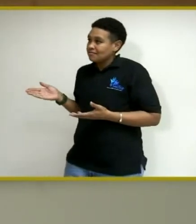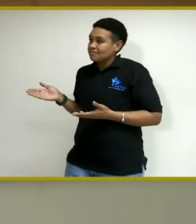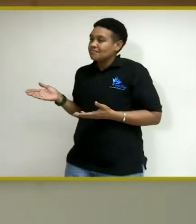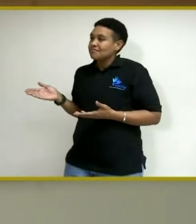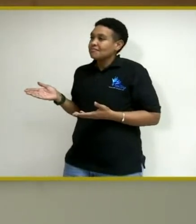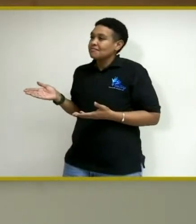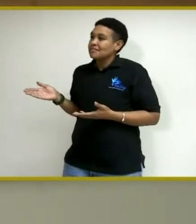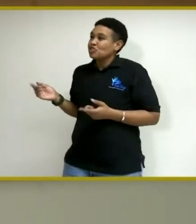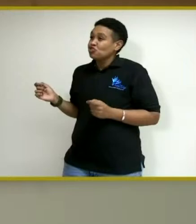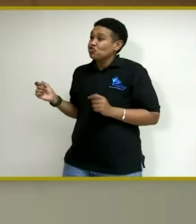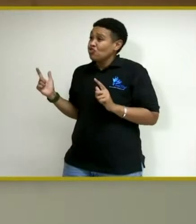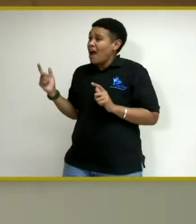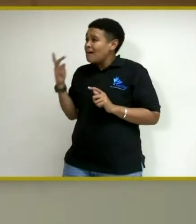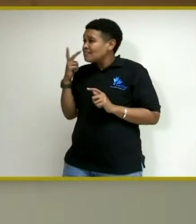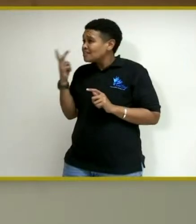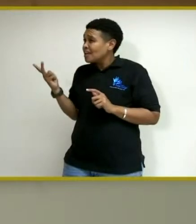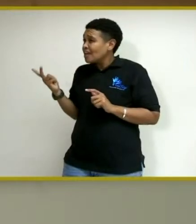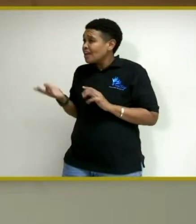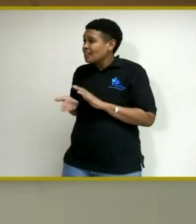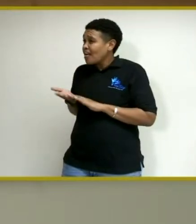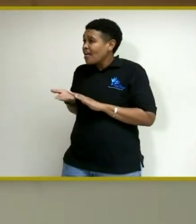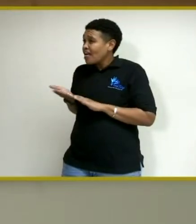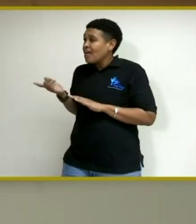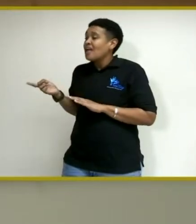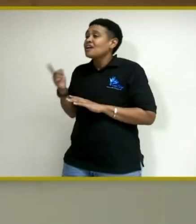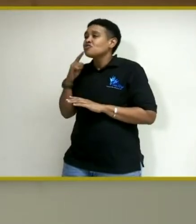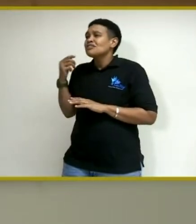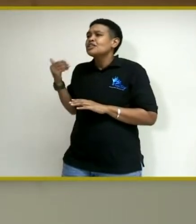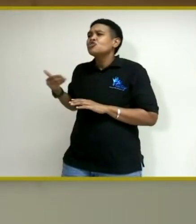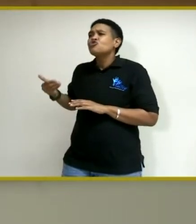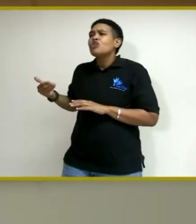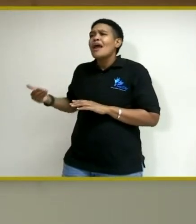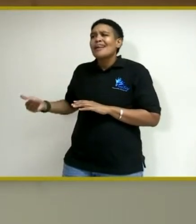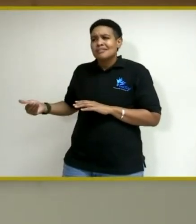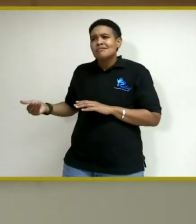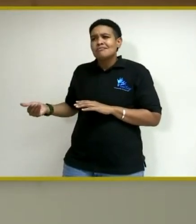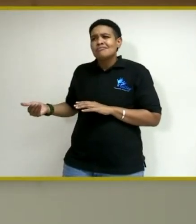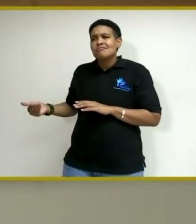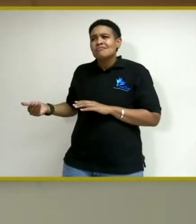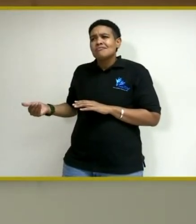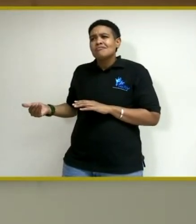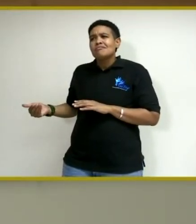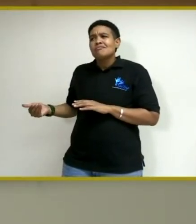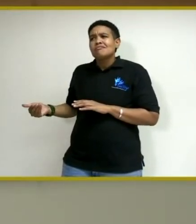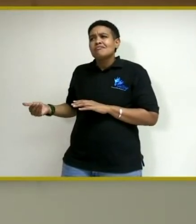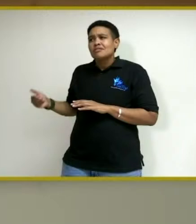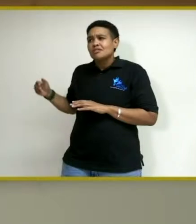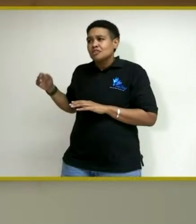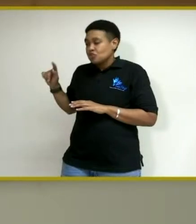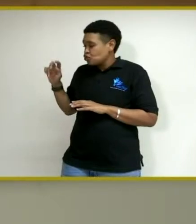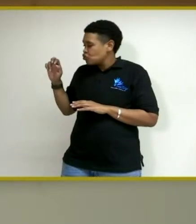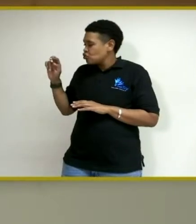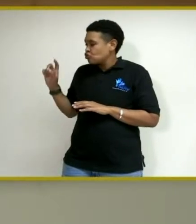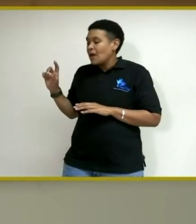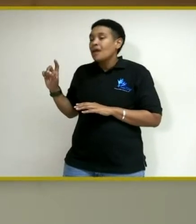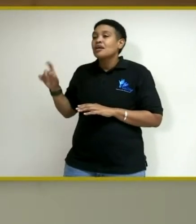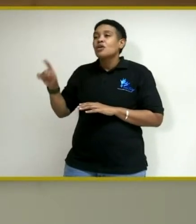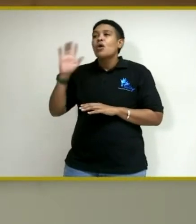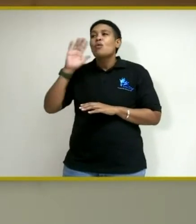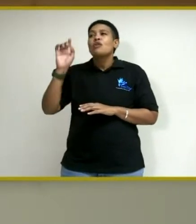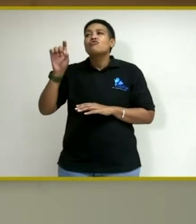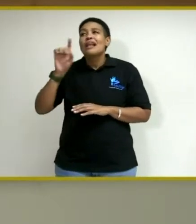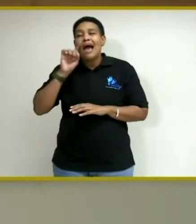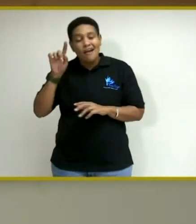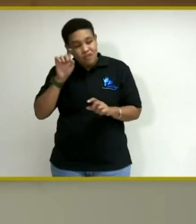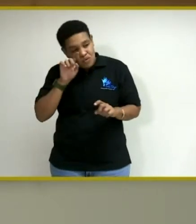on the graph, what you can actually see is a trend. You really would have to really go